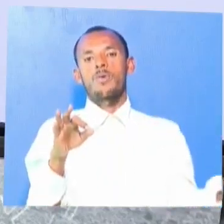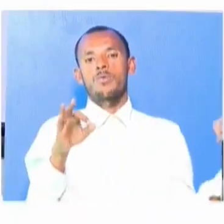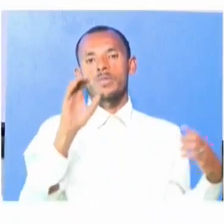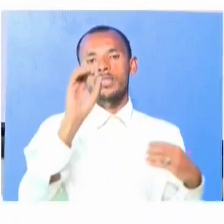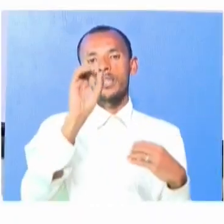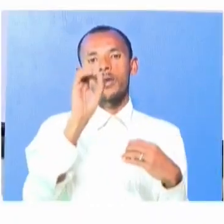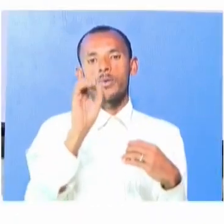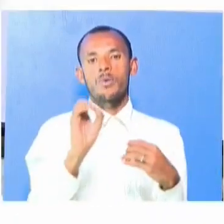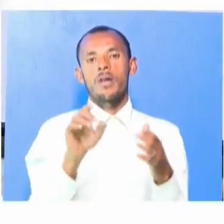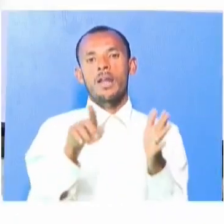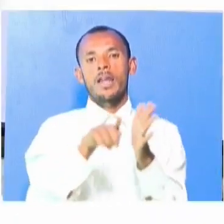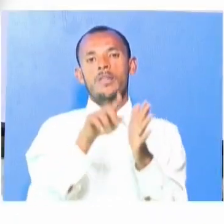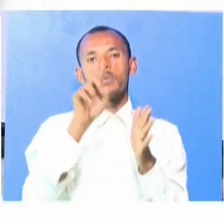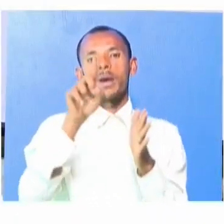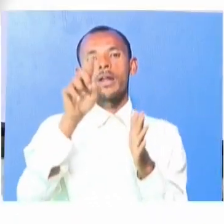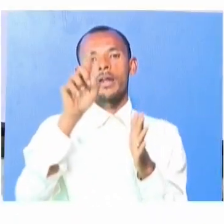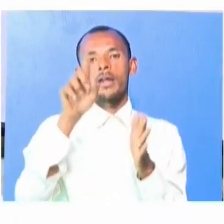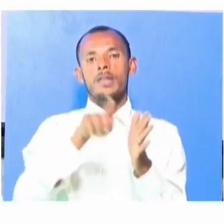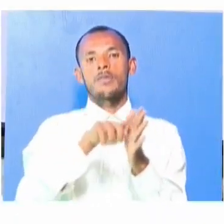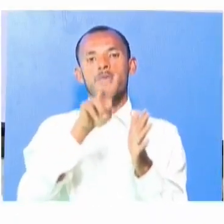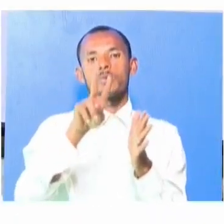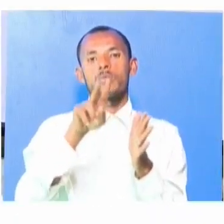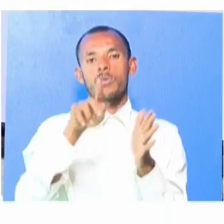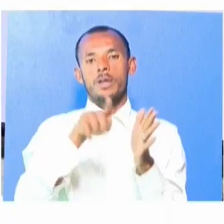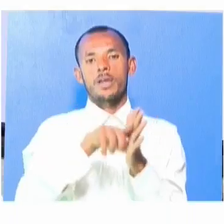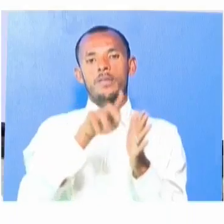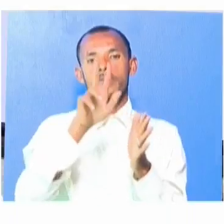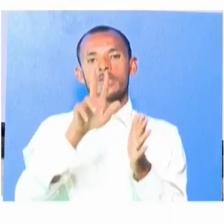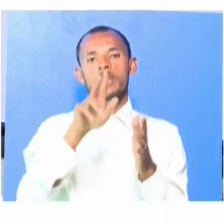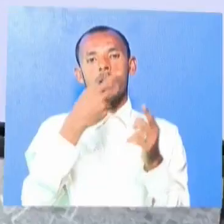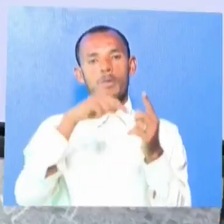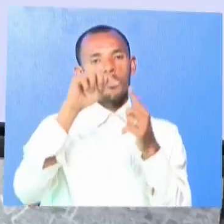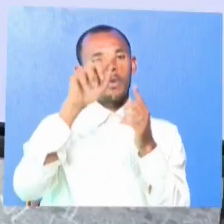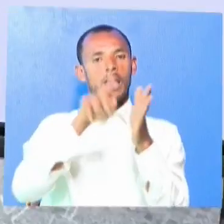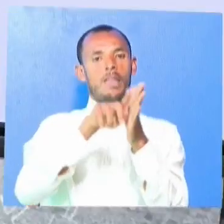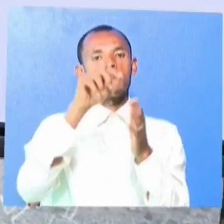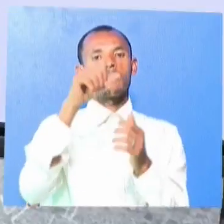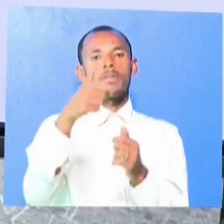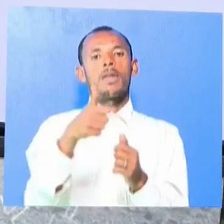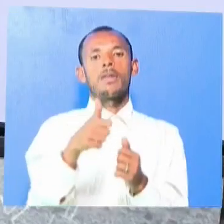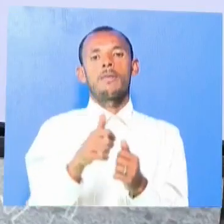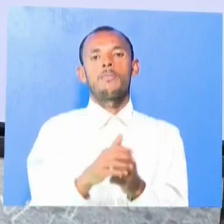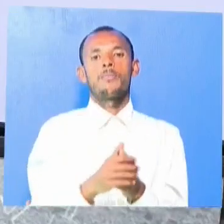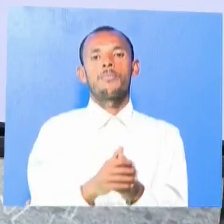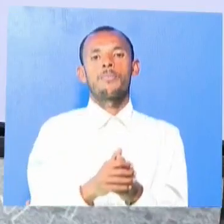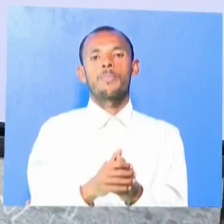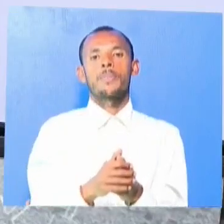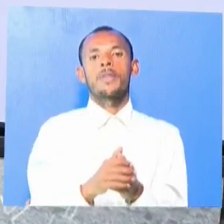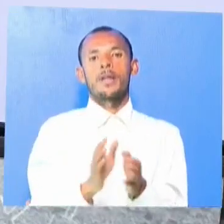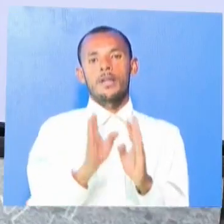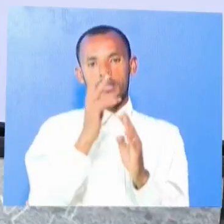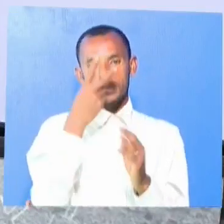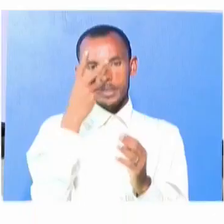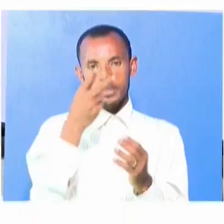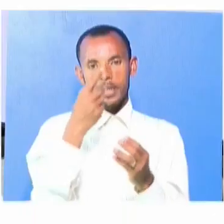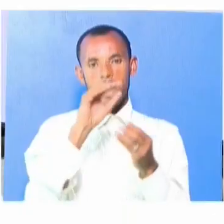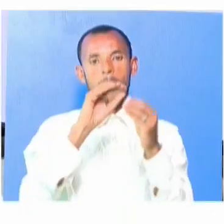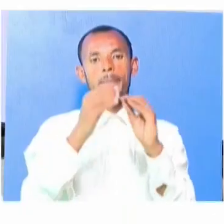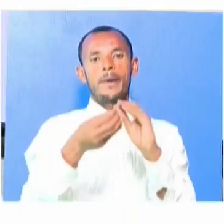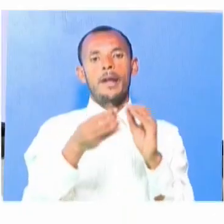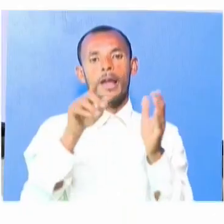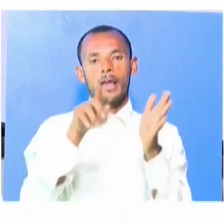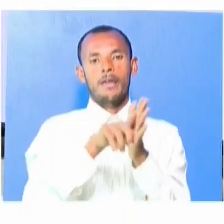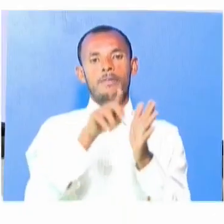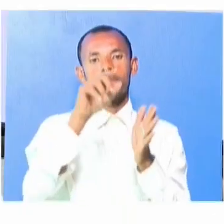So negative 1, negative 2, and so on. You arrive at negative 10. So let's see the numbers. Negative